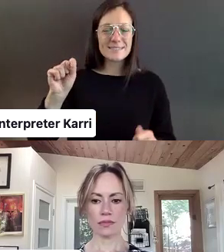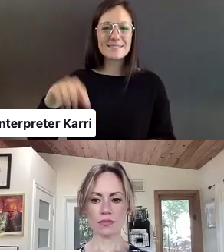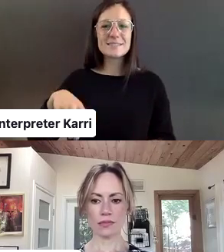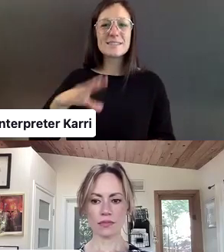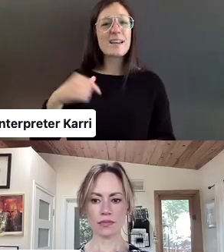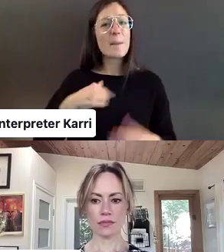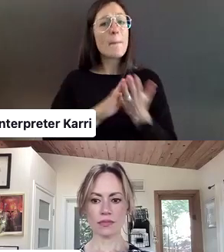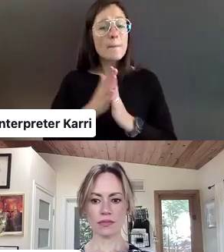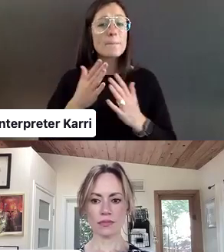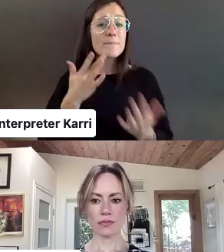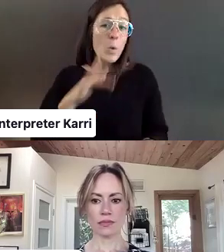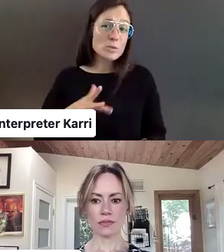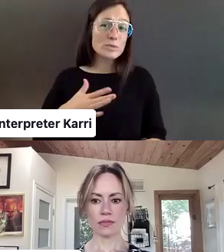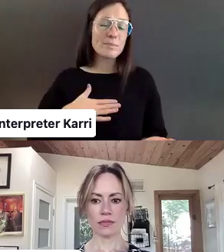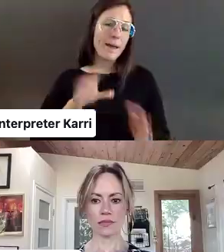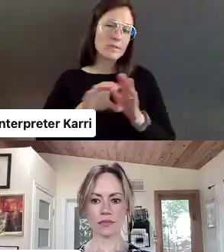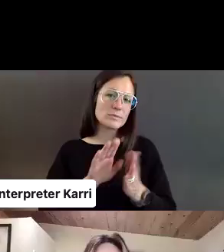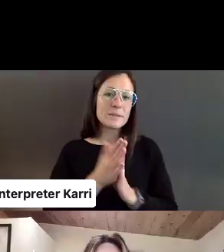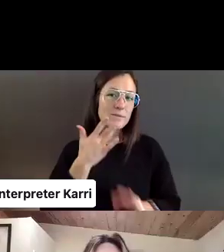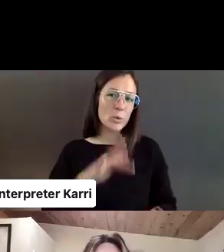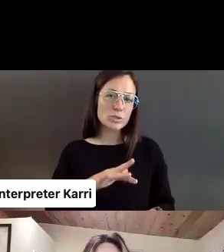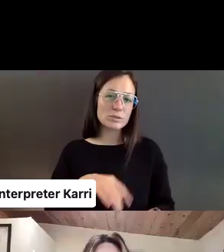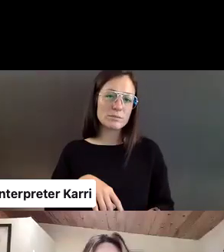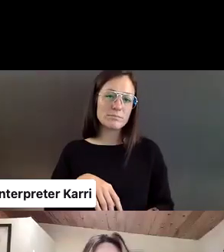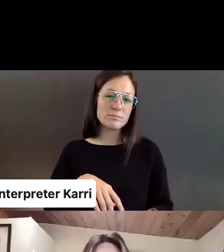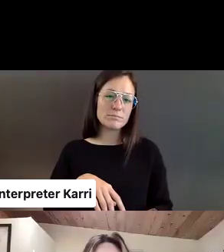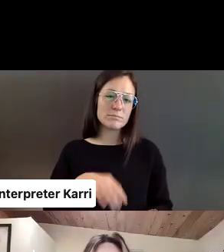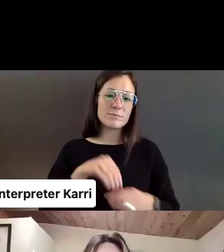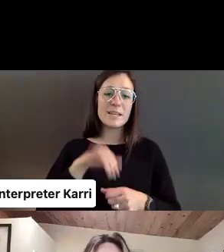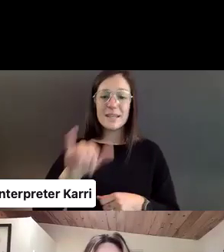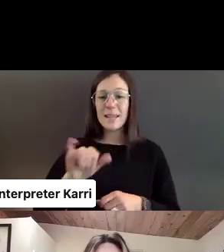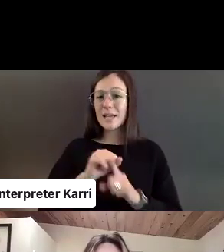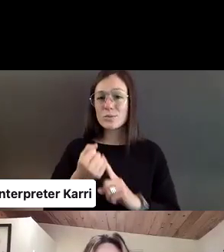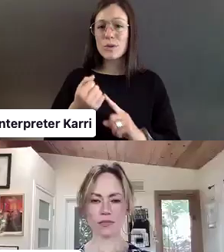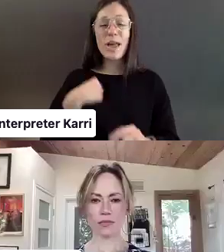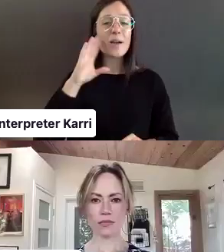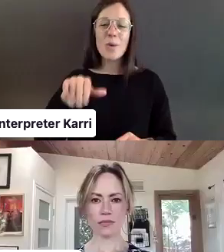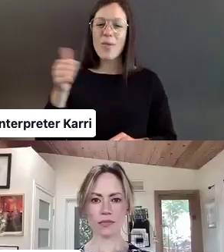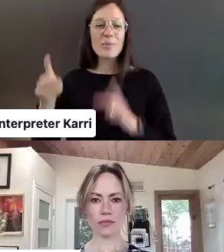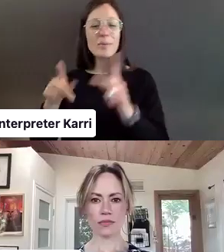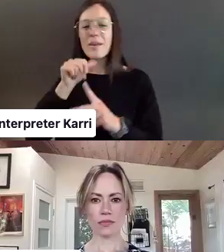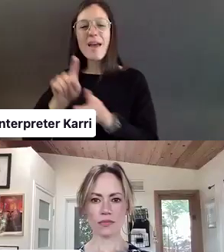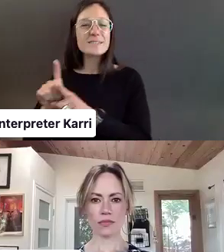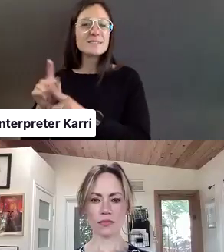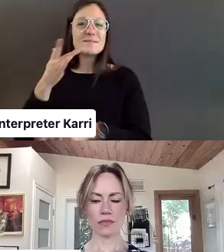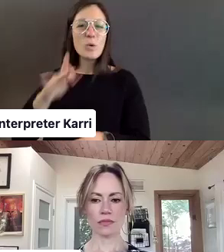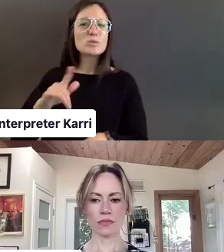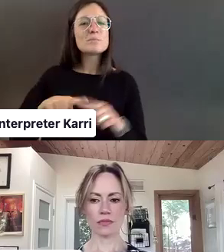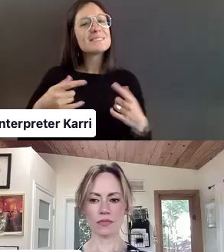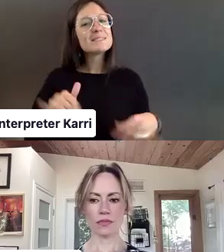fortunate, my character was fortunate in that situation where I know other people weren't as fortunate, but still within